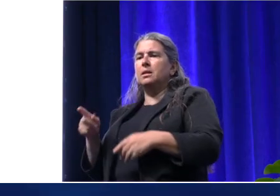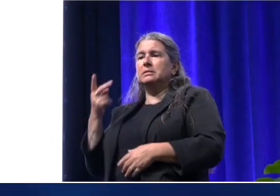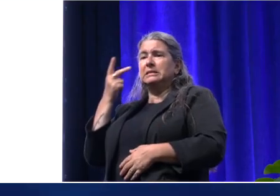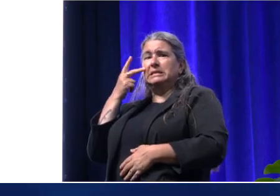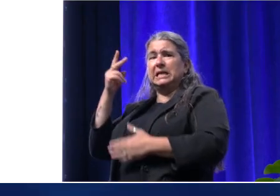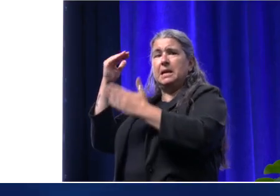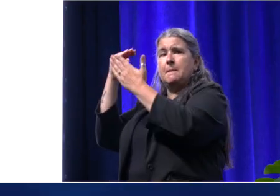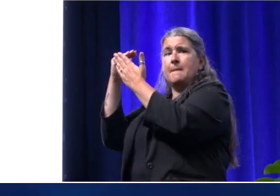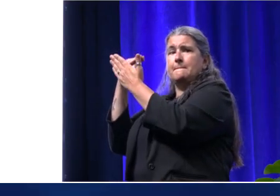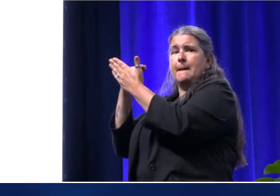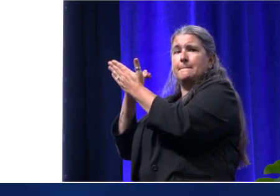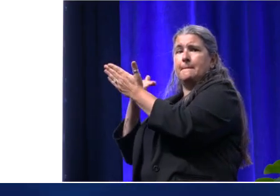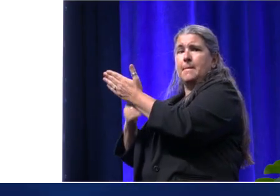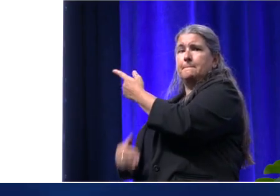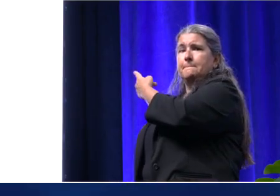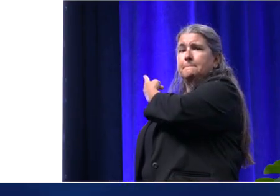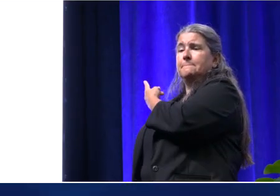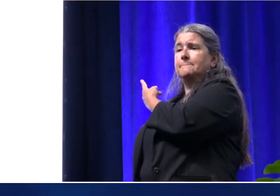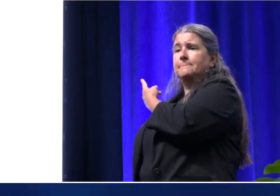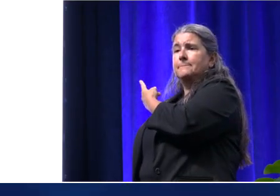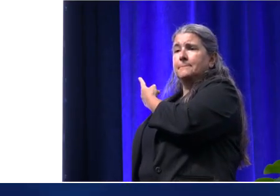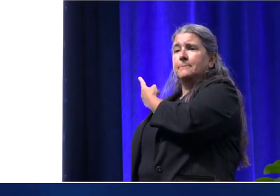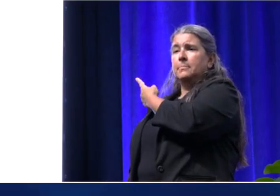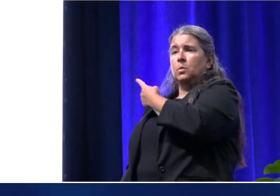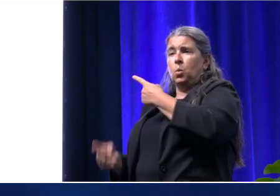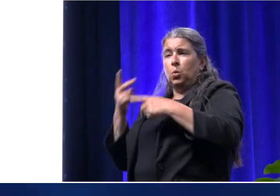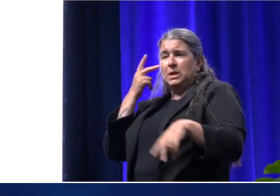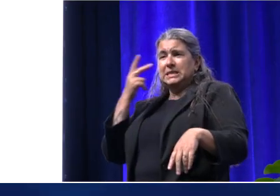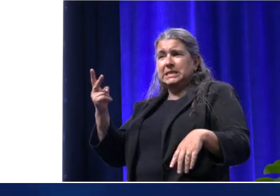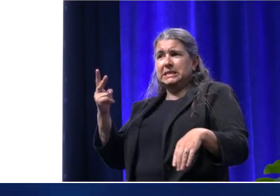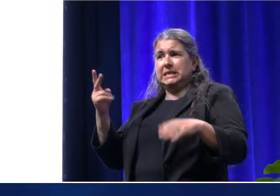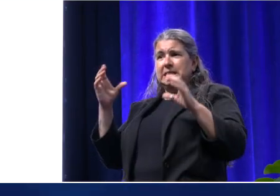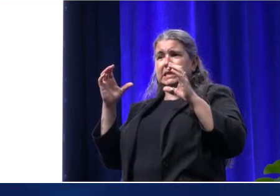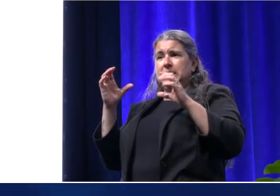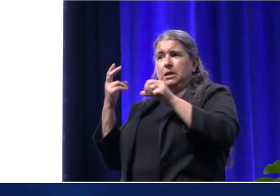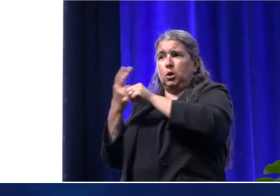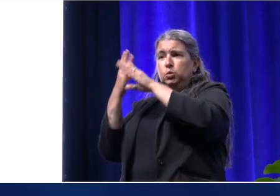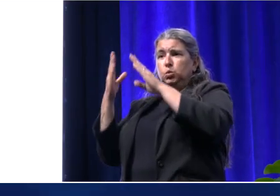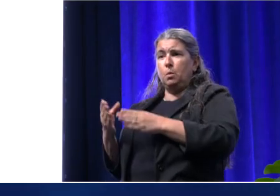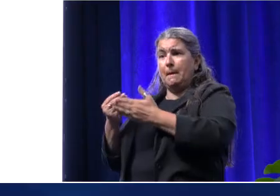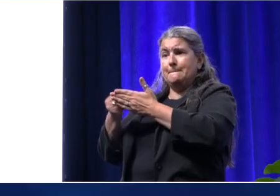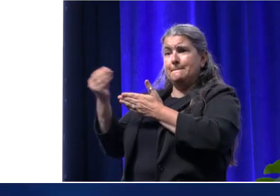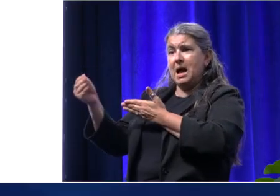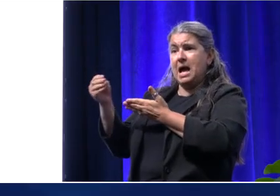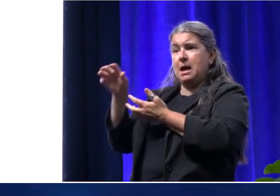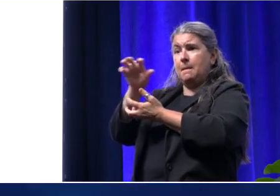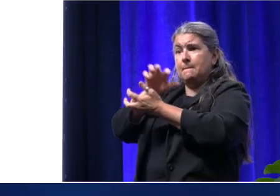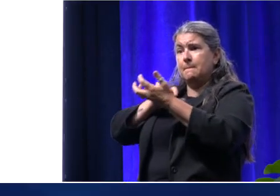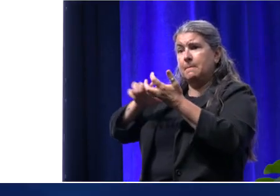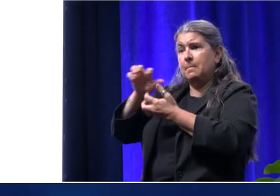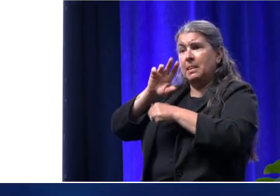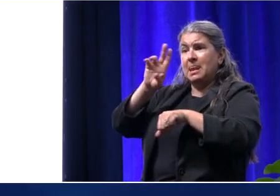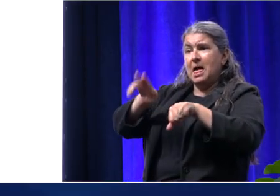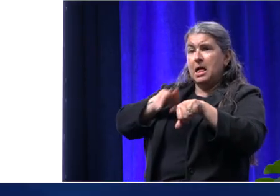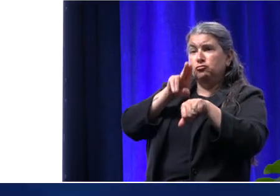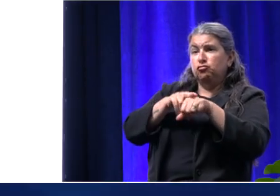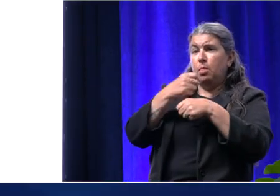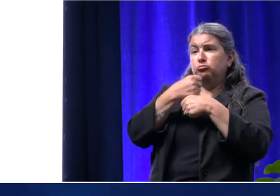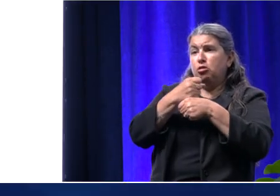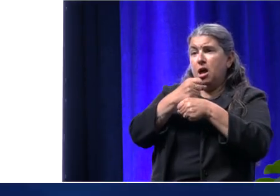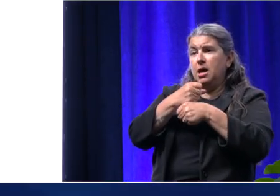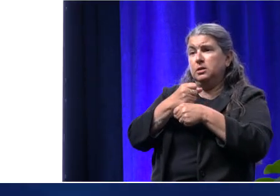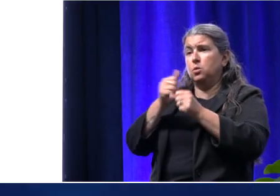What we see in the consumer goods space is the blending of natural products with synthetic products, of flavorings